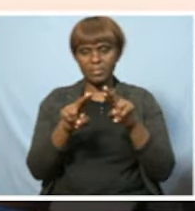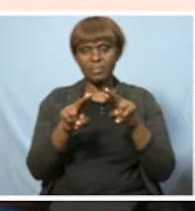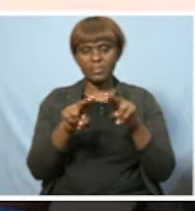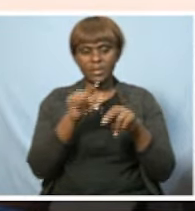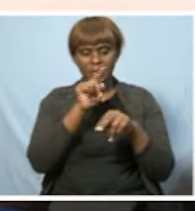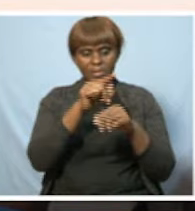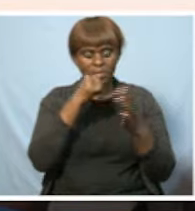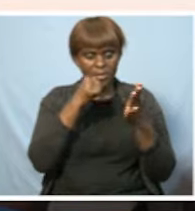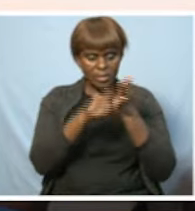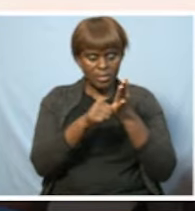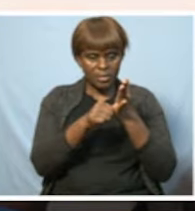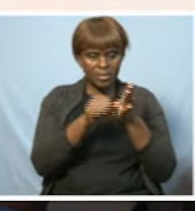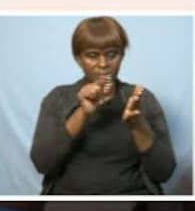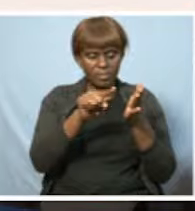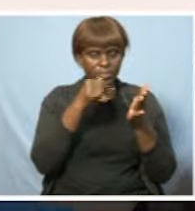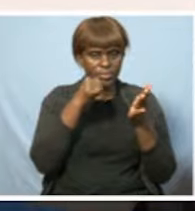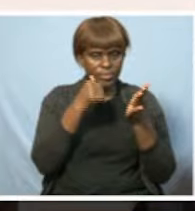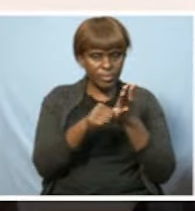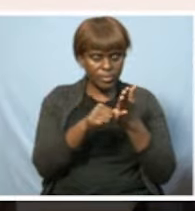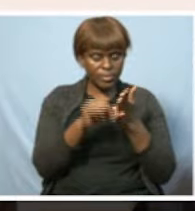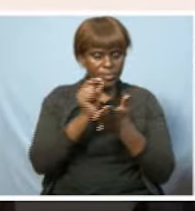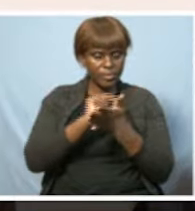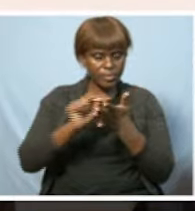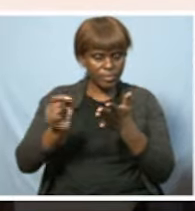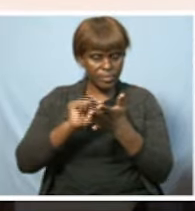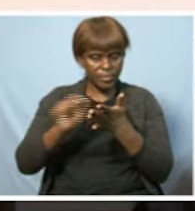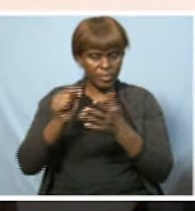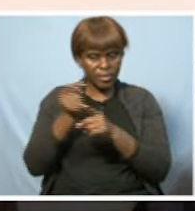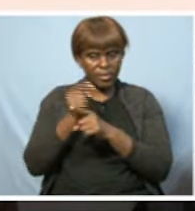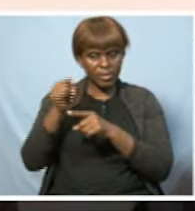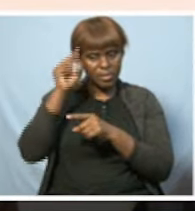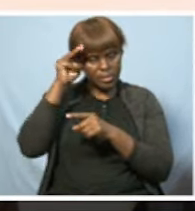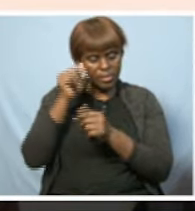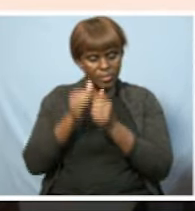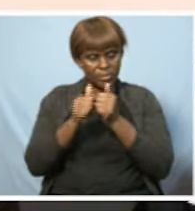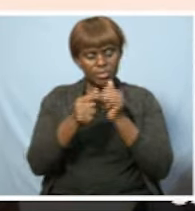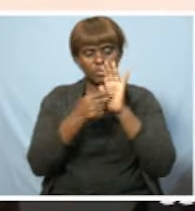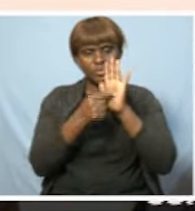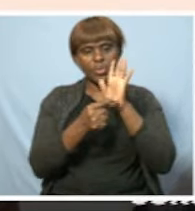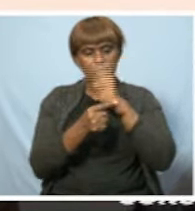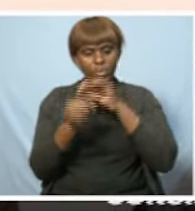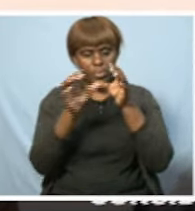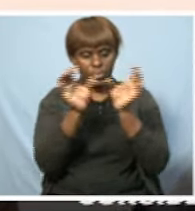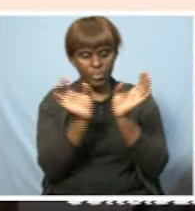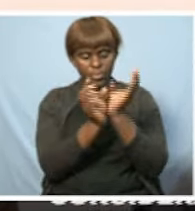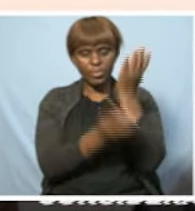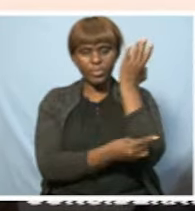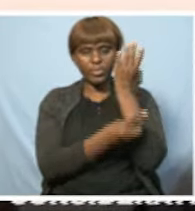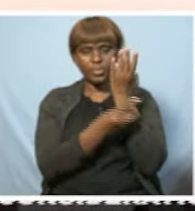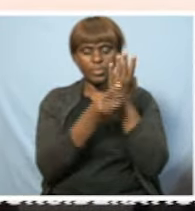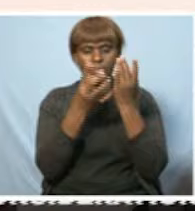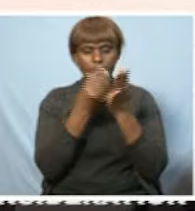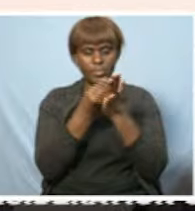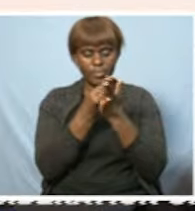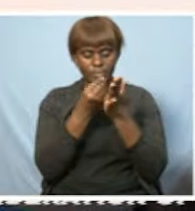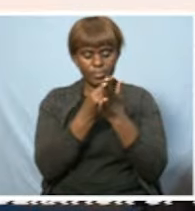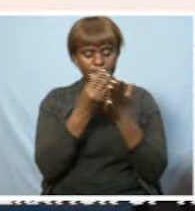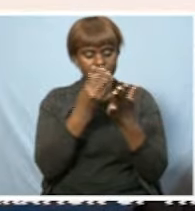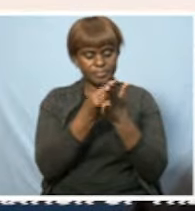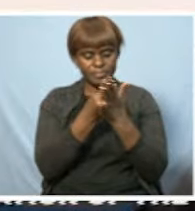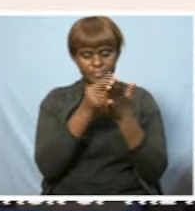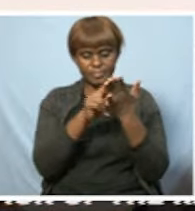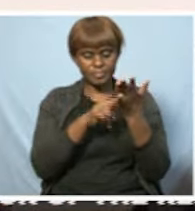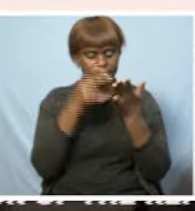was given to us by the ministry, which showed the Constituency Development Fund funding status for financial